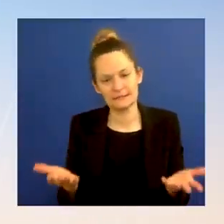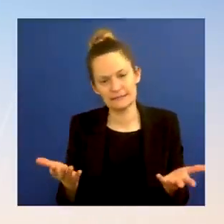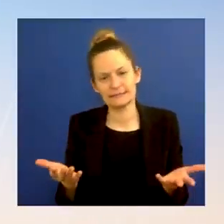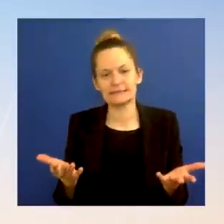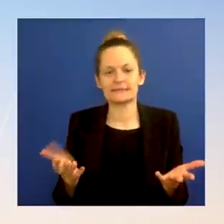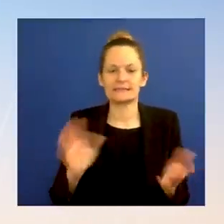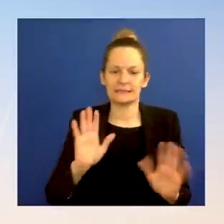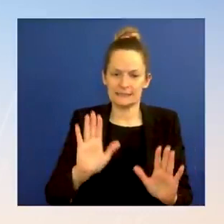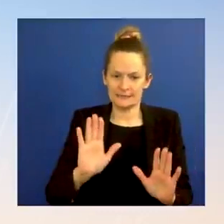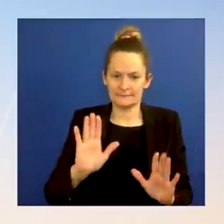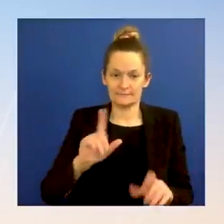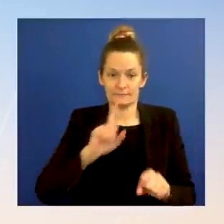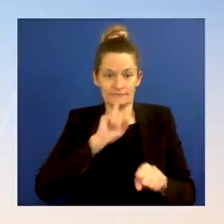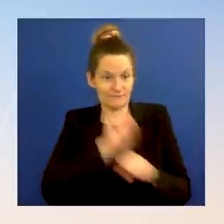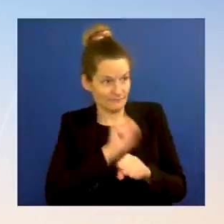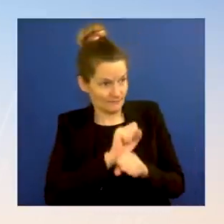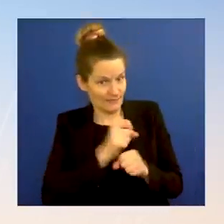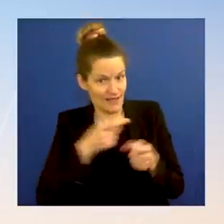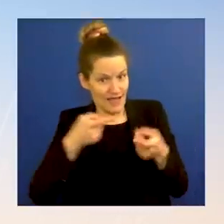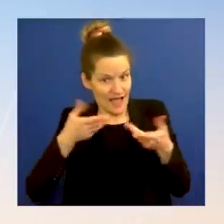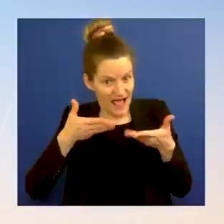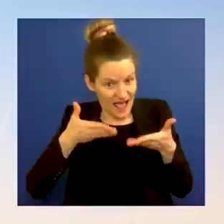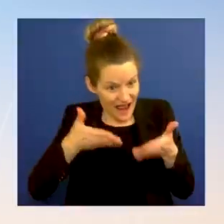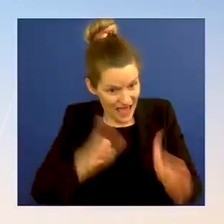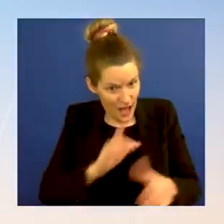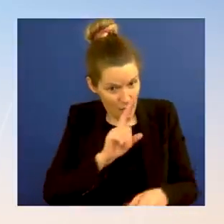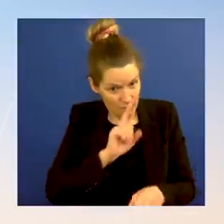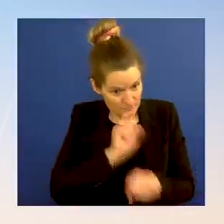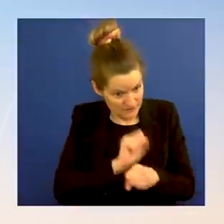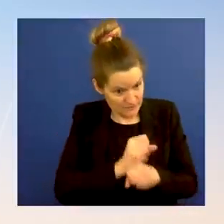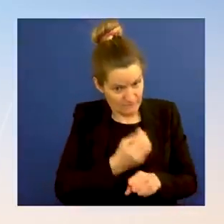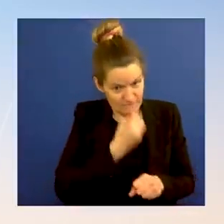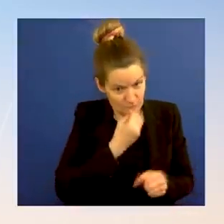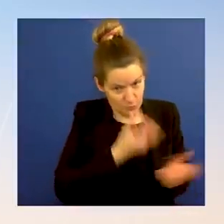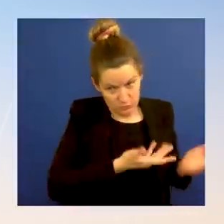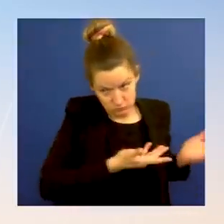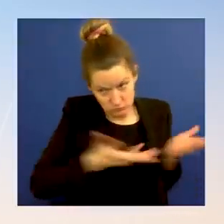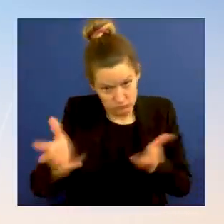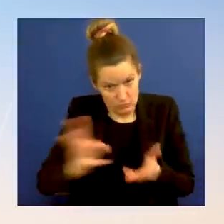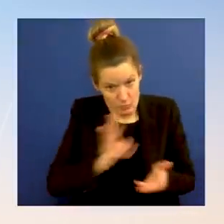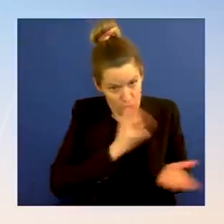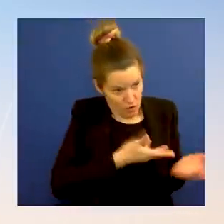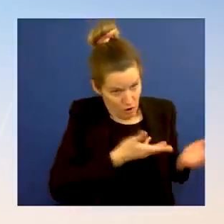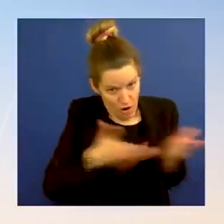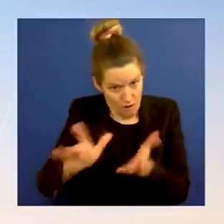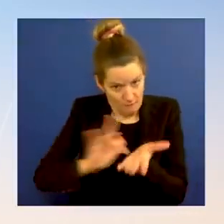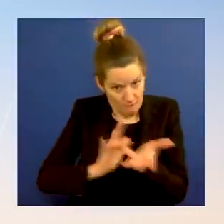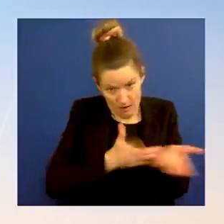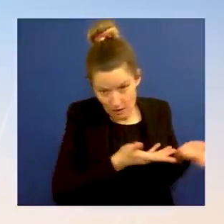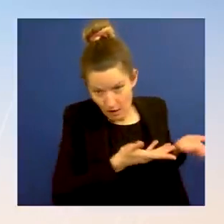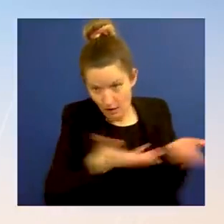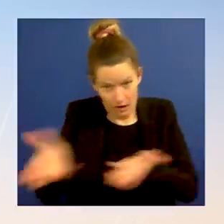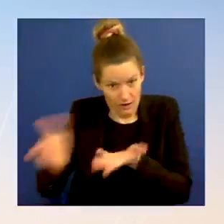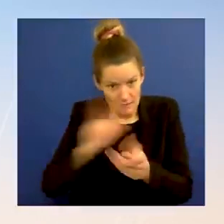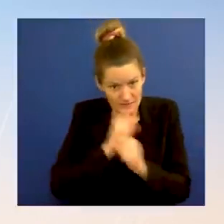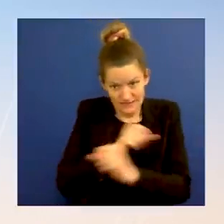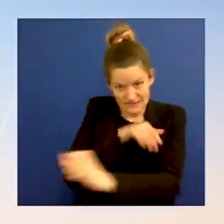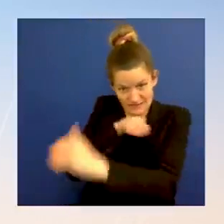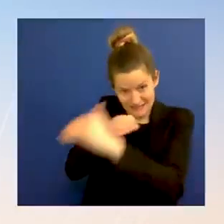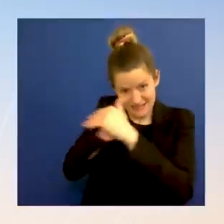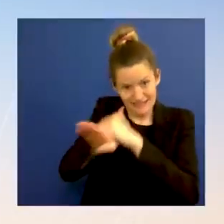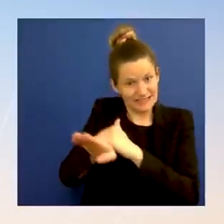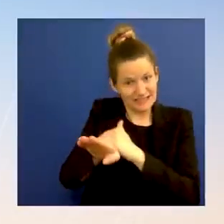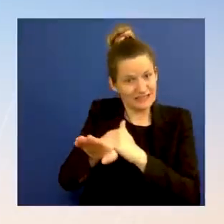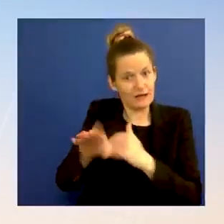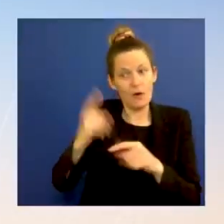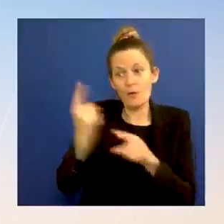water, medical supplies, and civilians to move, and certainly there would need to be an implementation component, and they would need to take the implementation of it seriously. Is